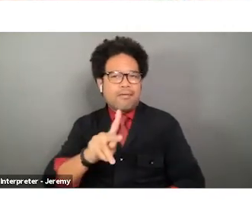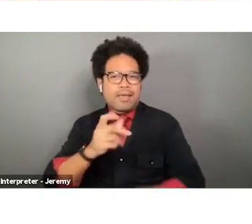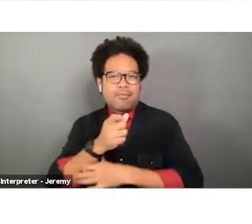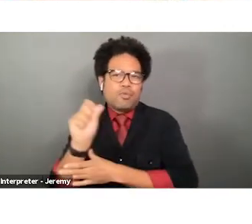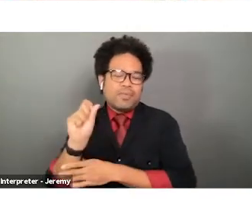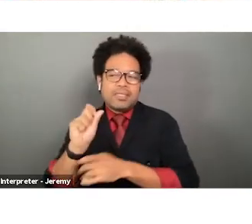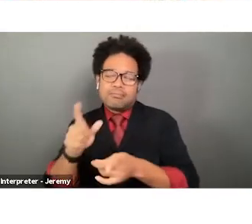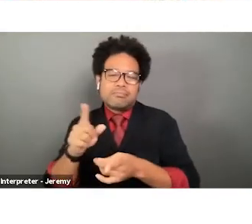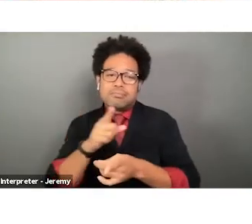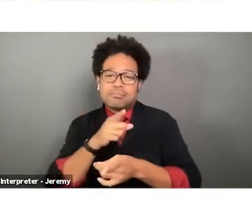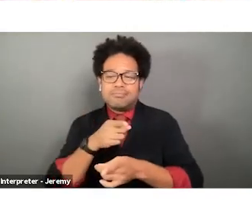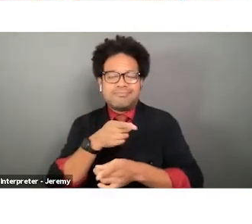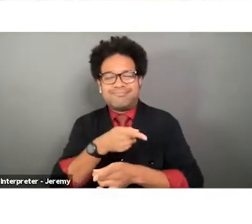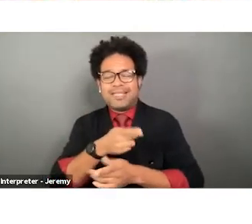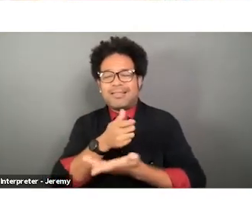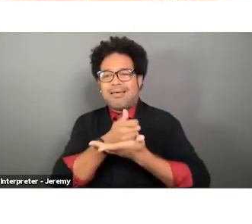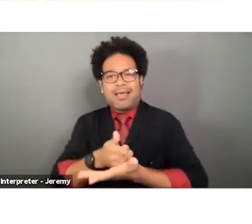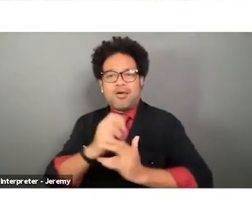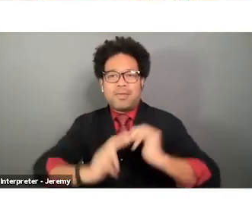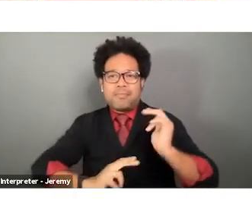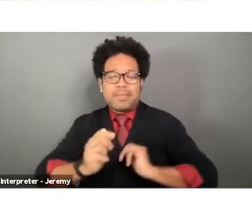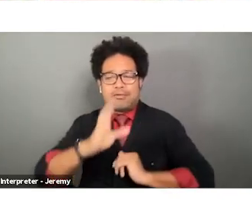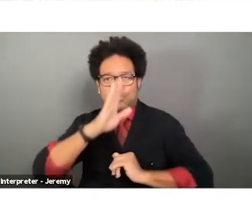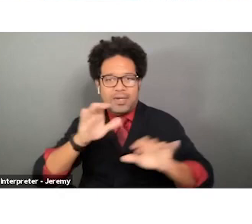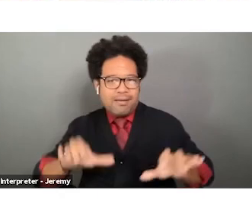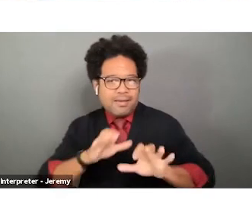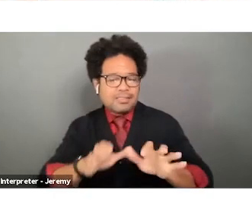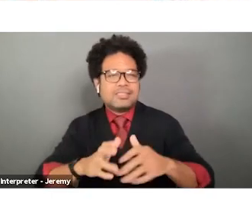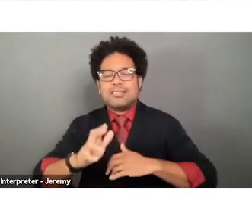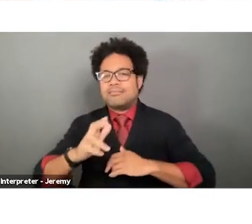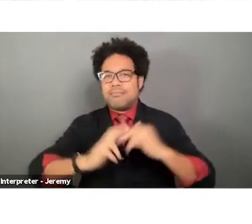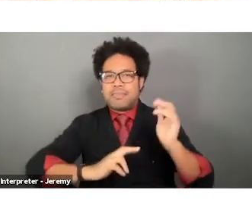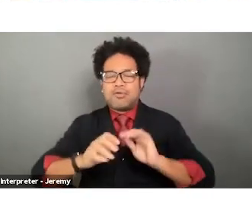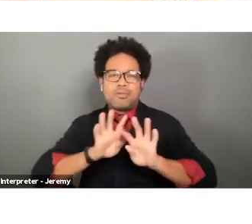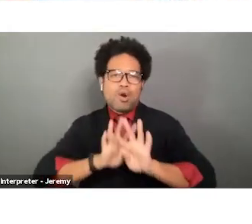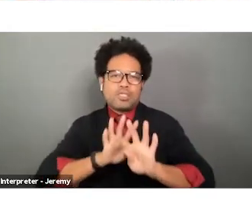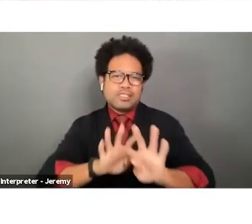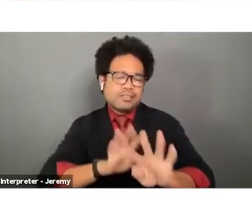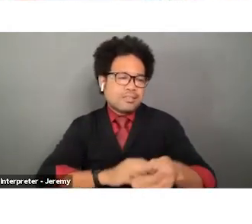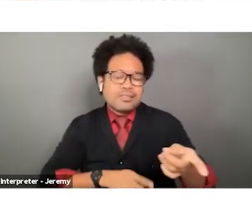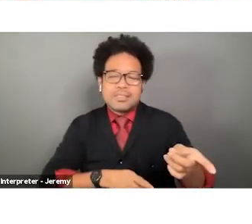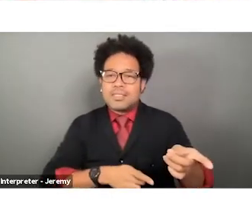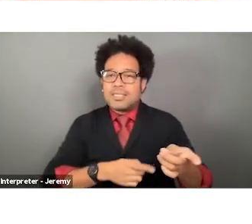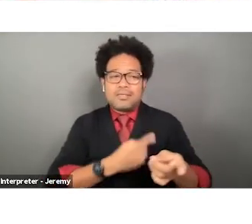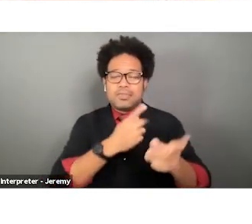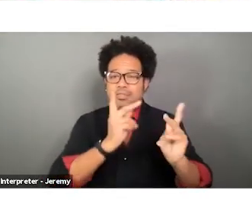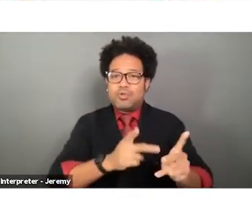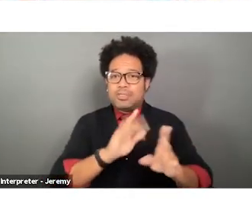like helping to build these direct actions, helping to build these marches. He was the one who would convince the